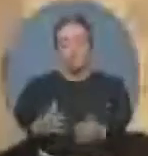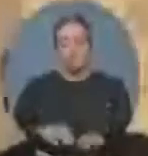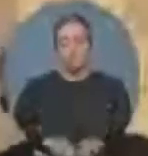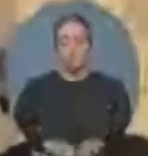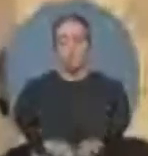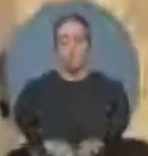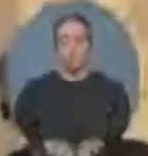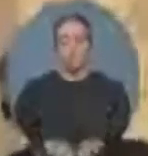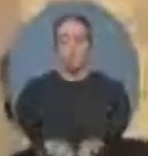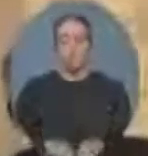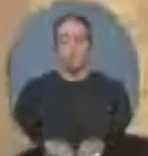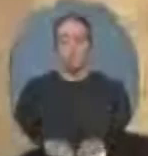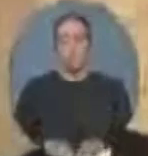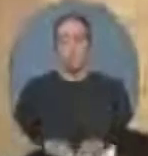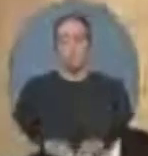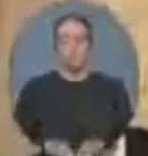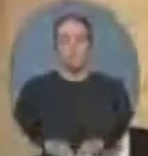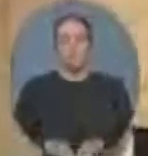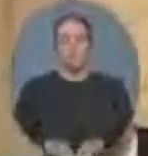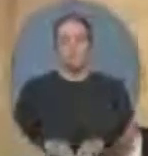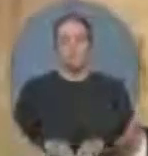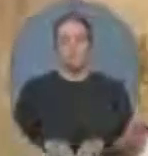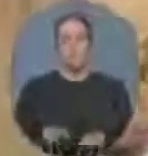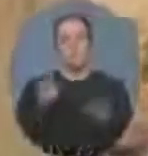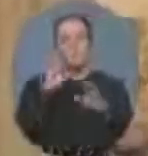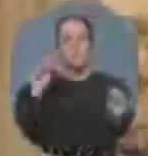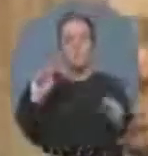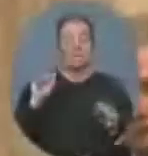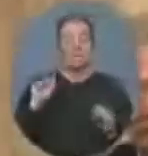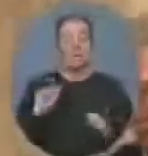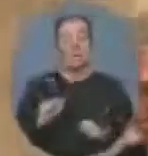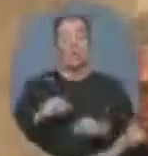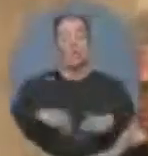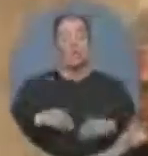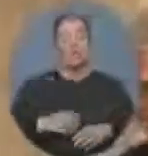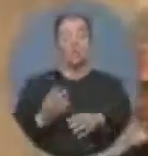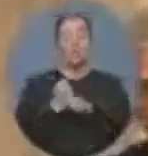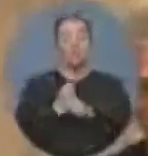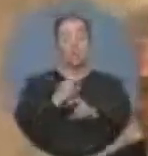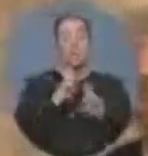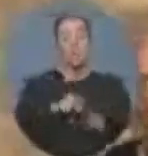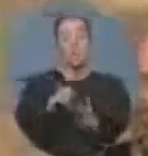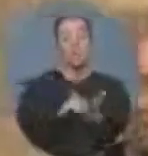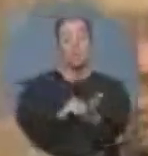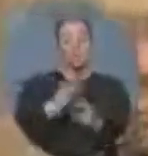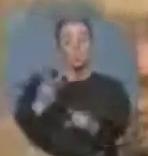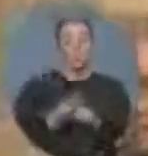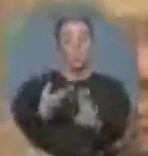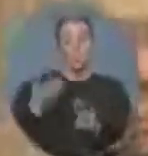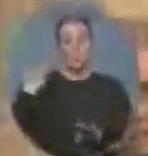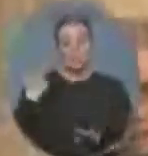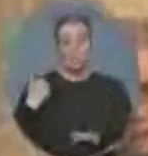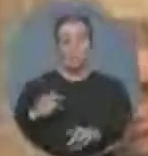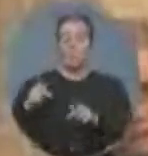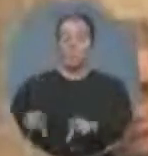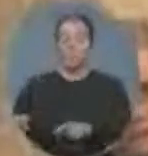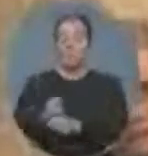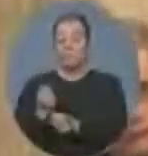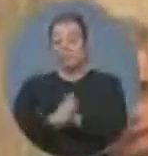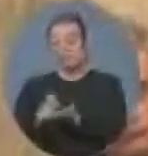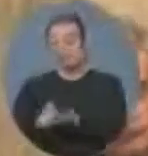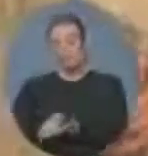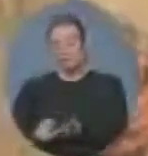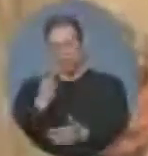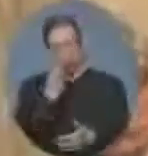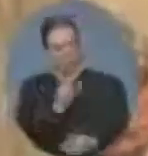Mr. Speaker, he's had the report for over 2 months. The authors are appalled that the government is sitting on it and allowing the Black Québécois, and it's